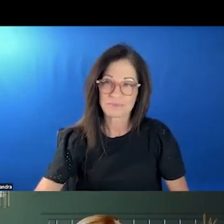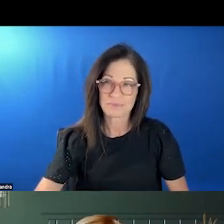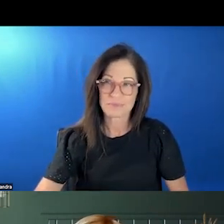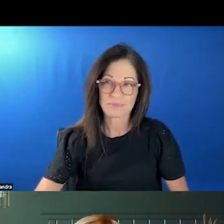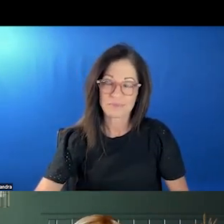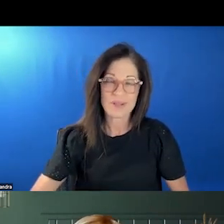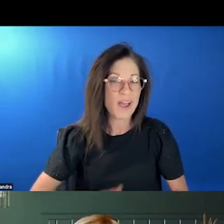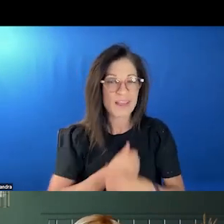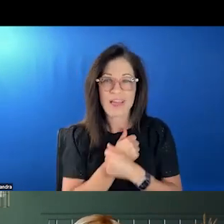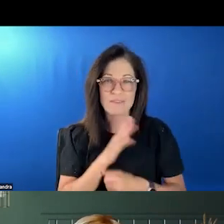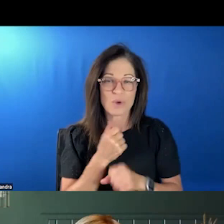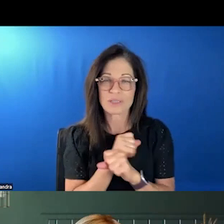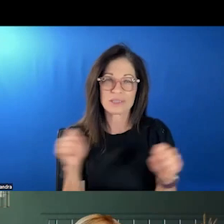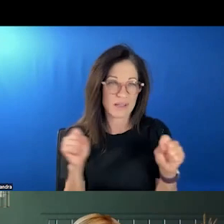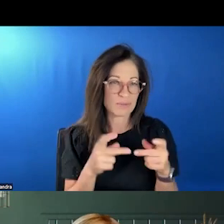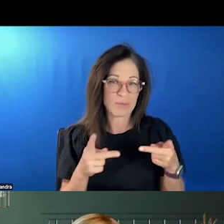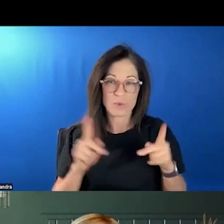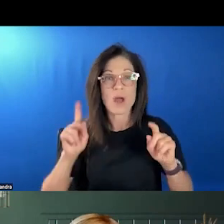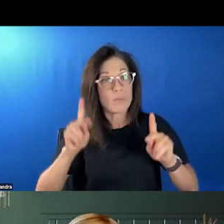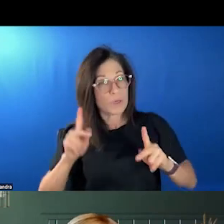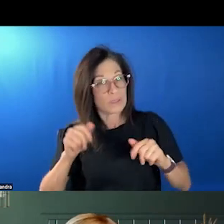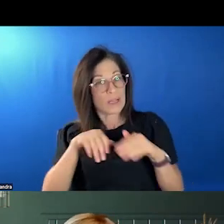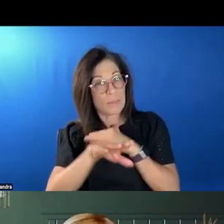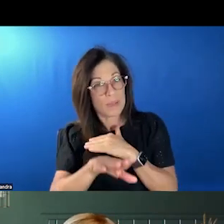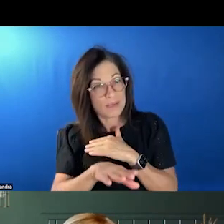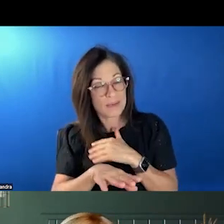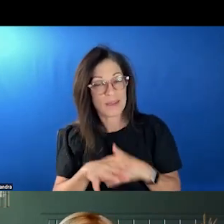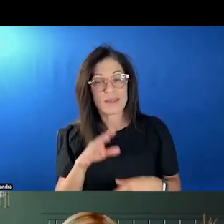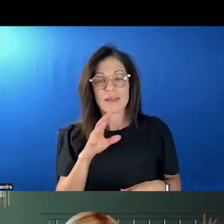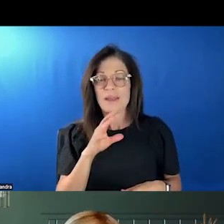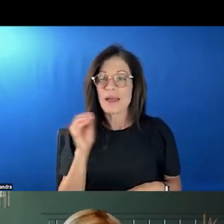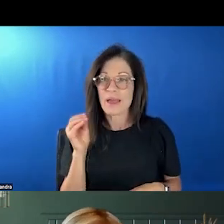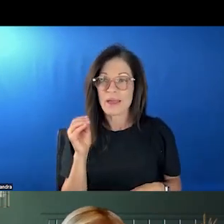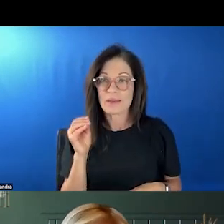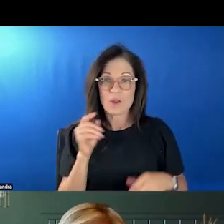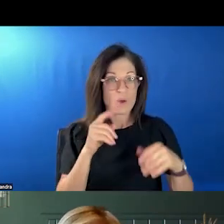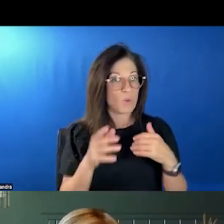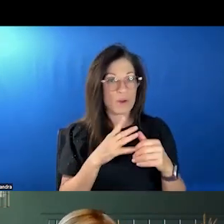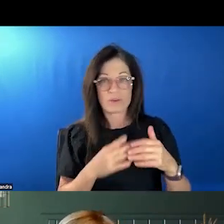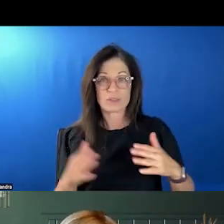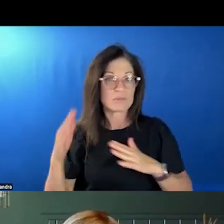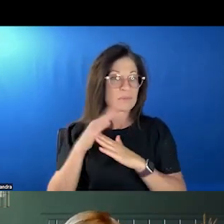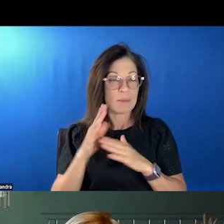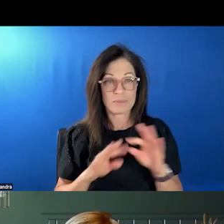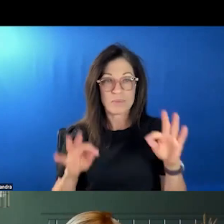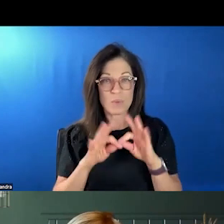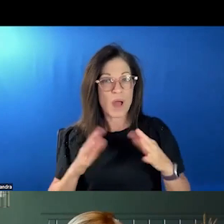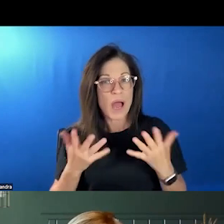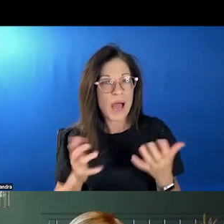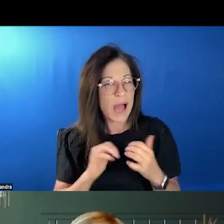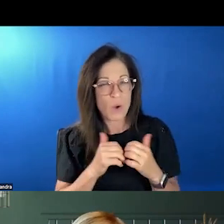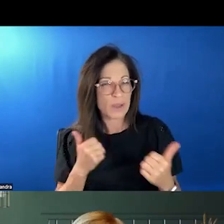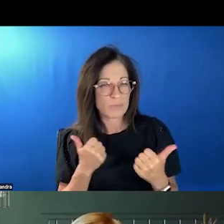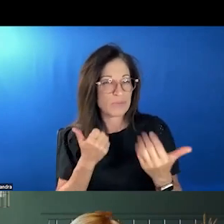space where persons can come in, and what is first and foremost is how I can link you to